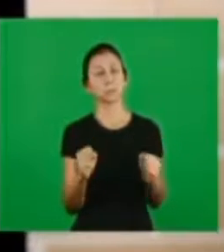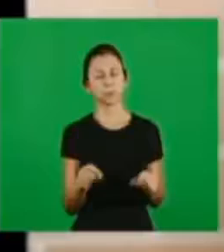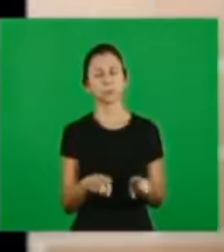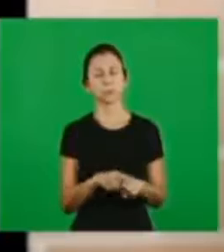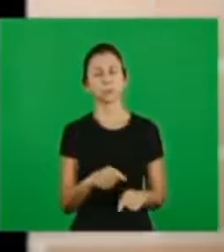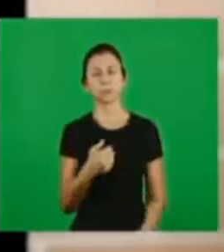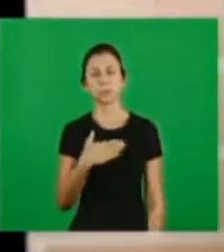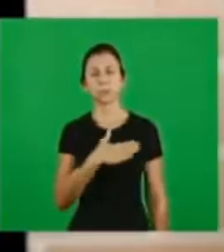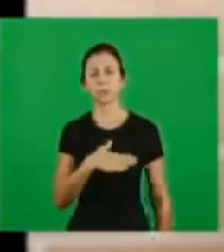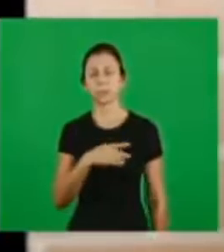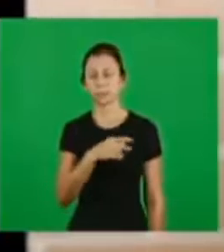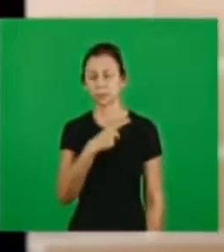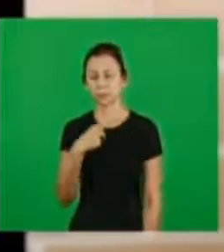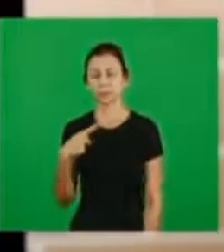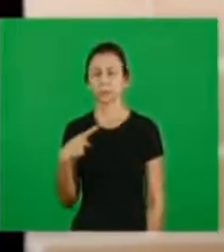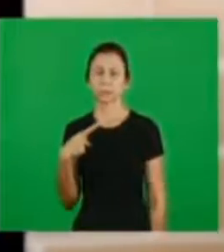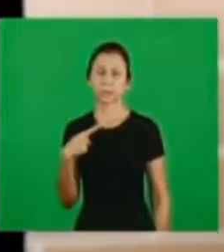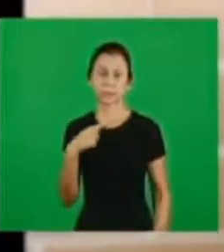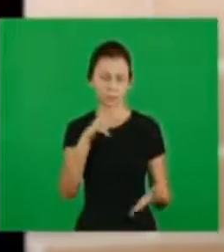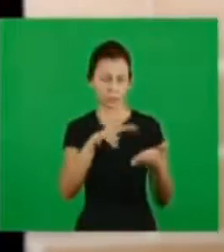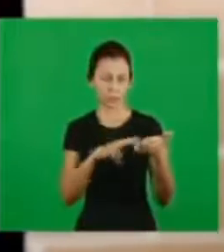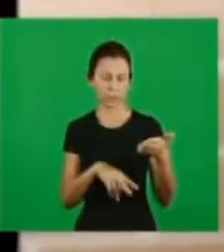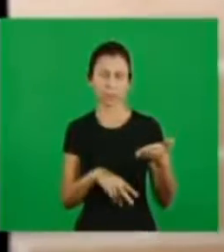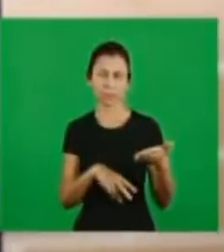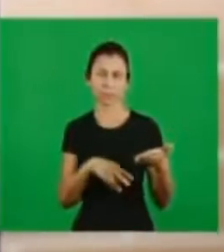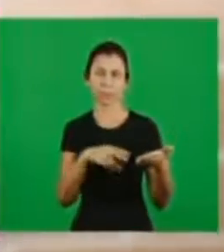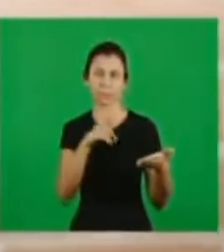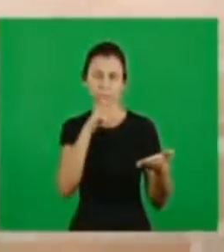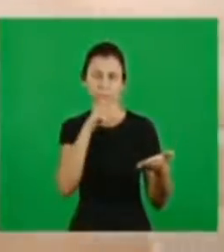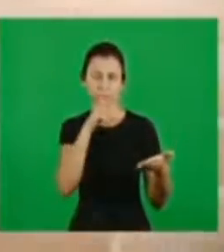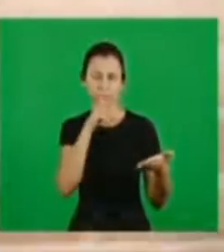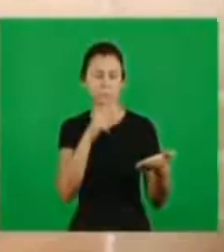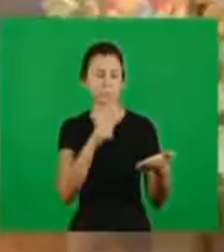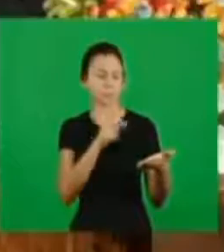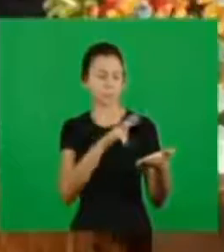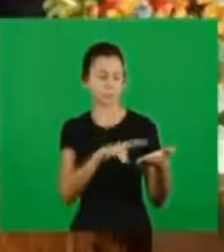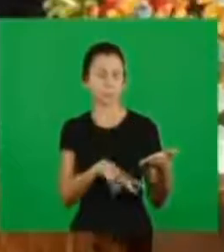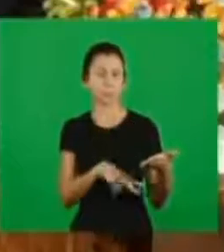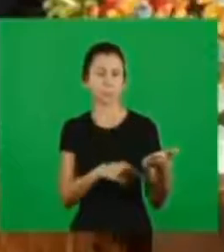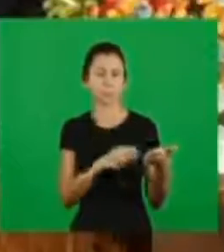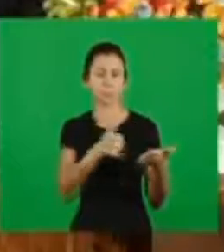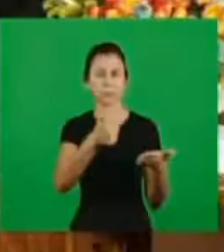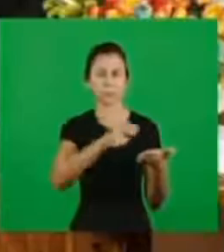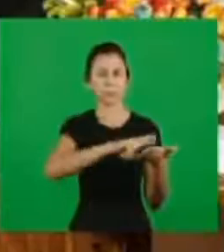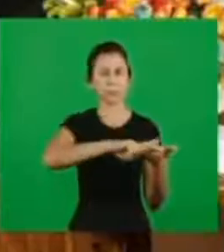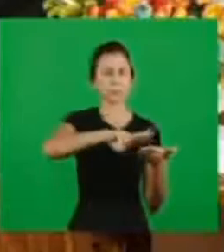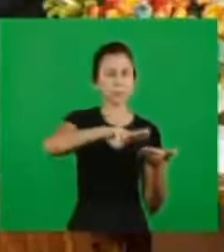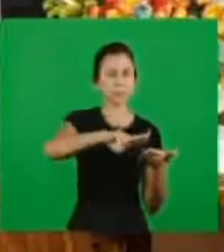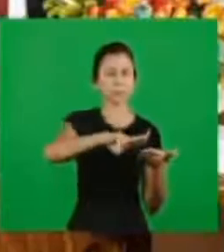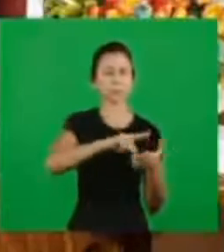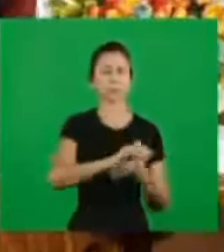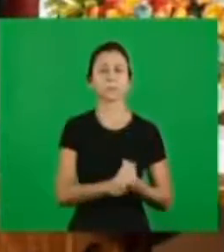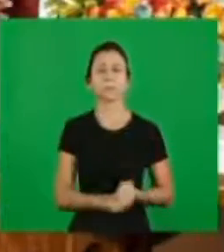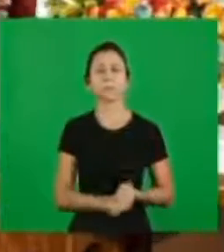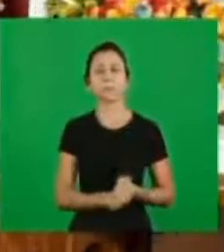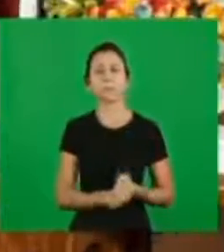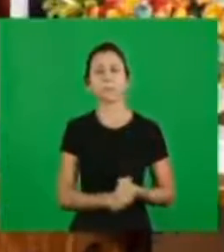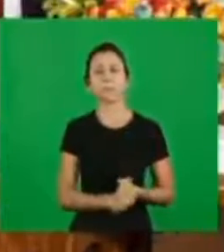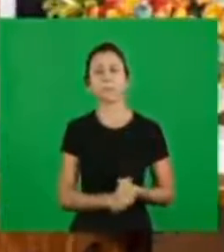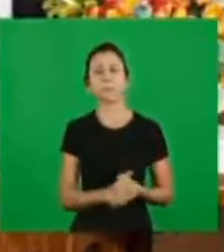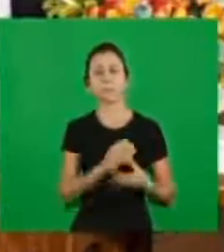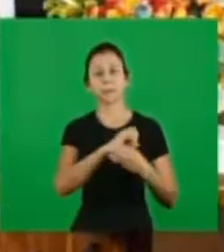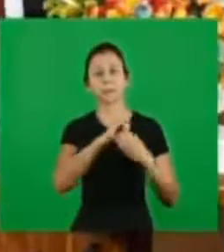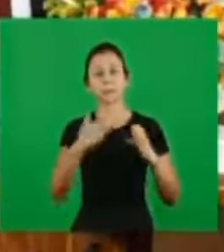even go, well, ask the passages that we go back to the first letter so we can read the aspect